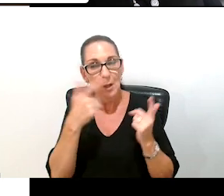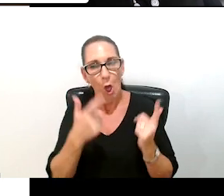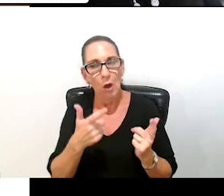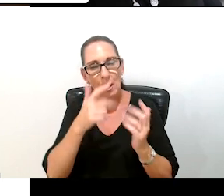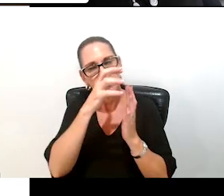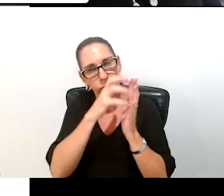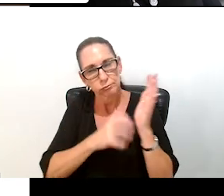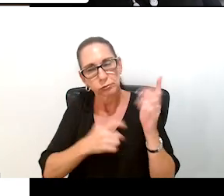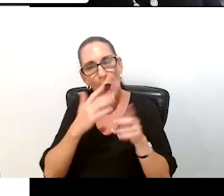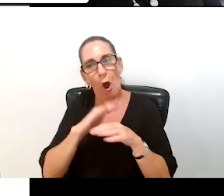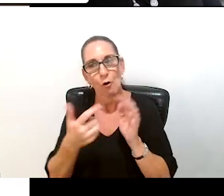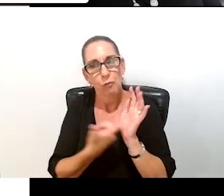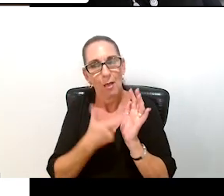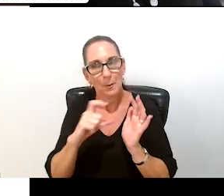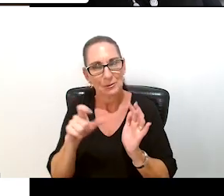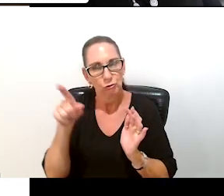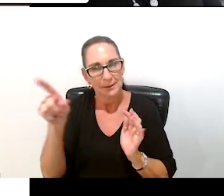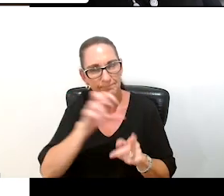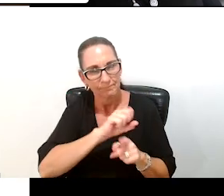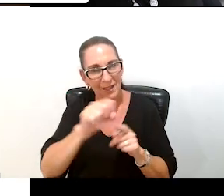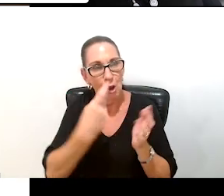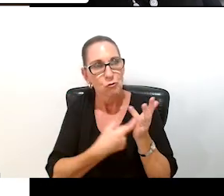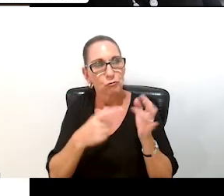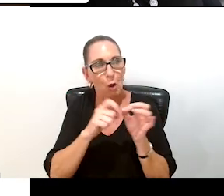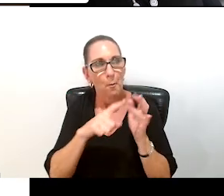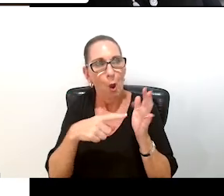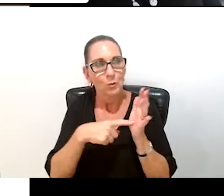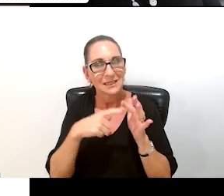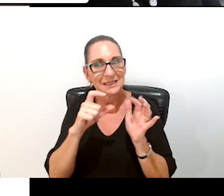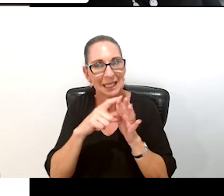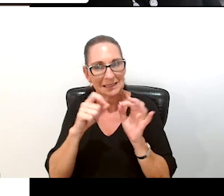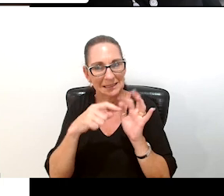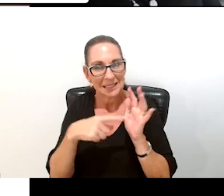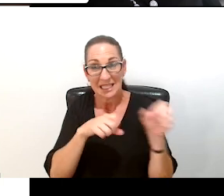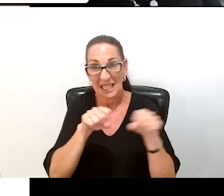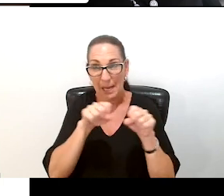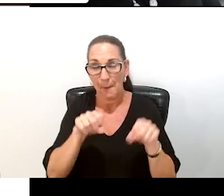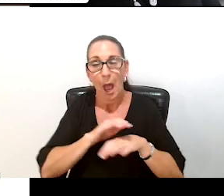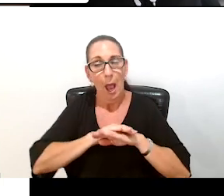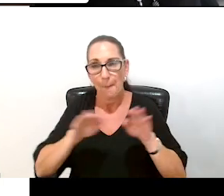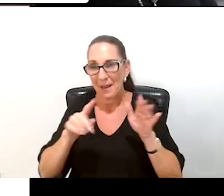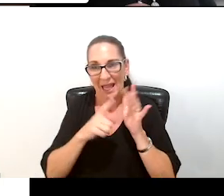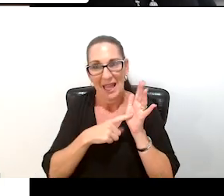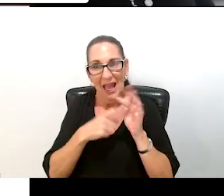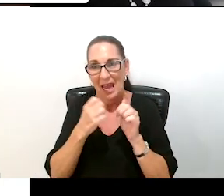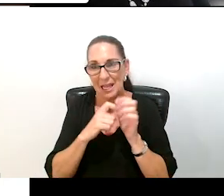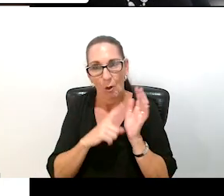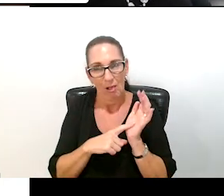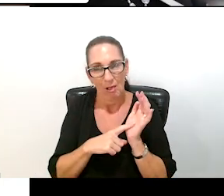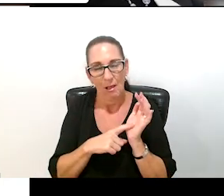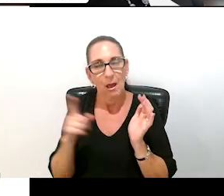report. The Royal Commission found that the robo-debt scheme was illegal, and it contained many recommendations about